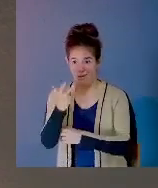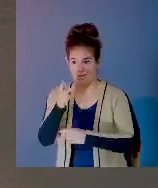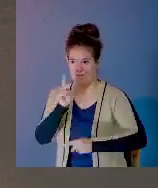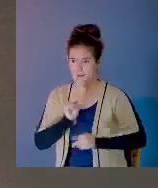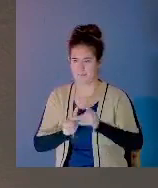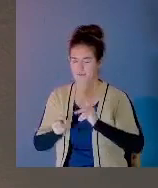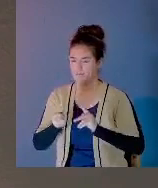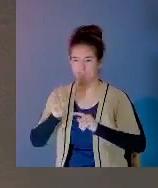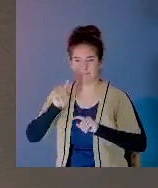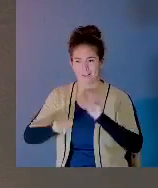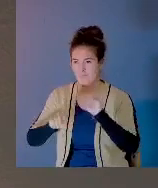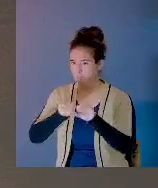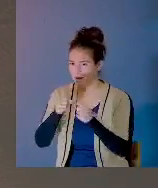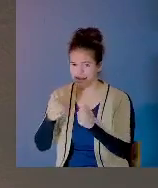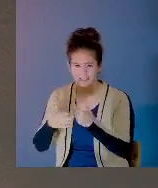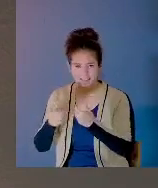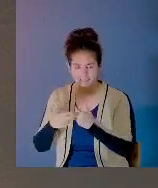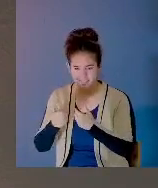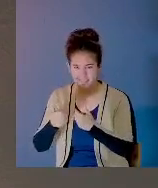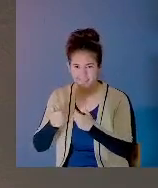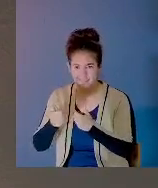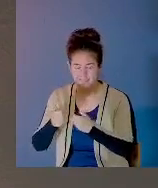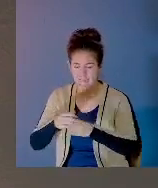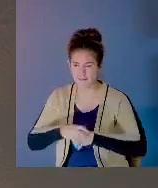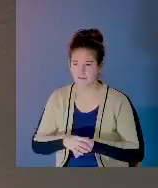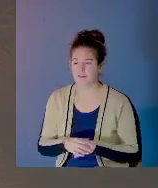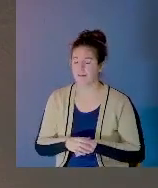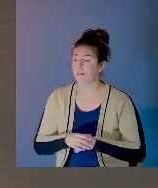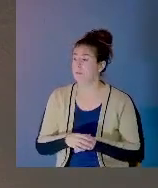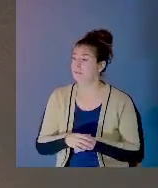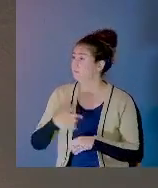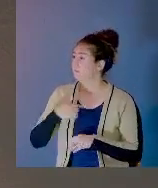So I'm thankful because of the fellowship that we have here.